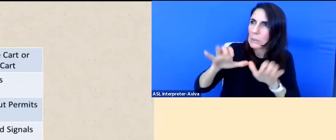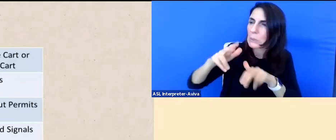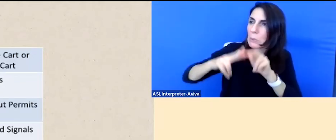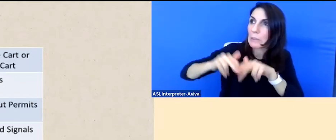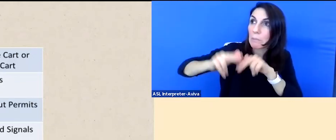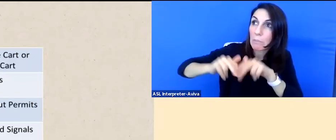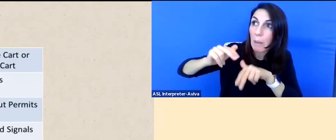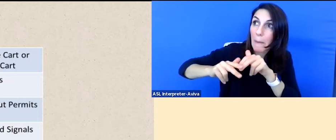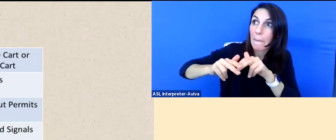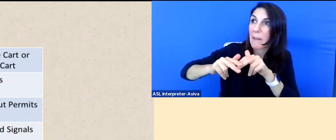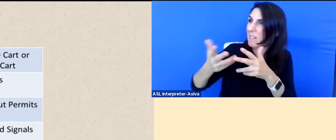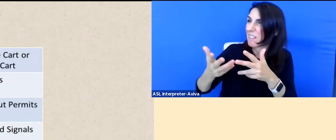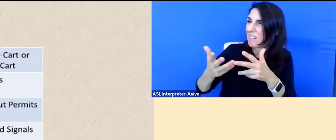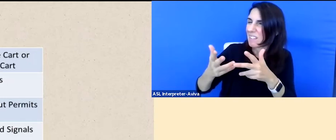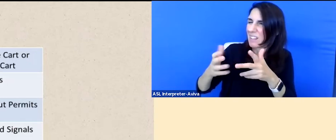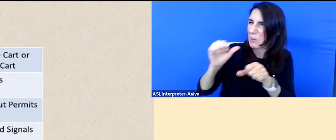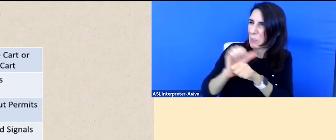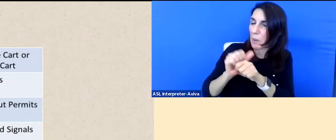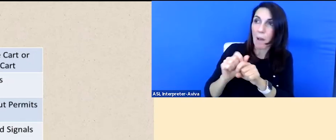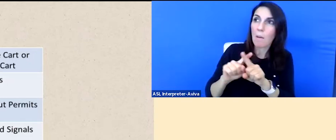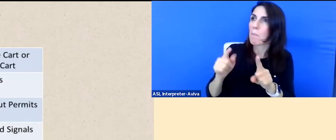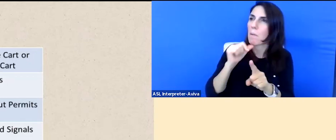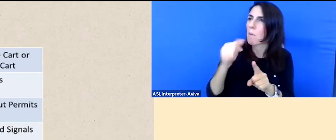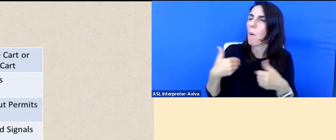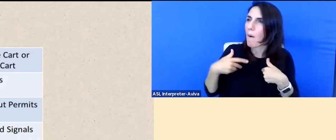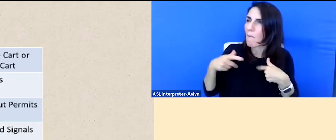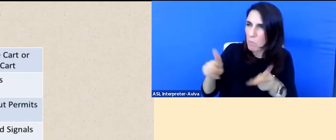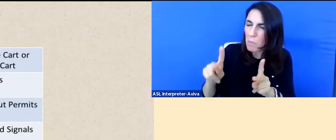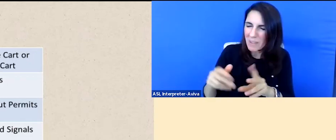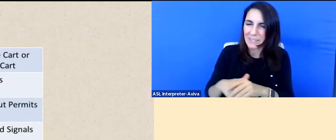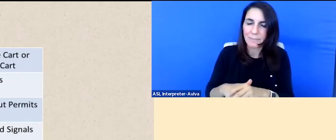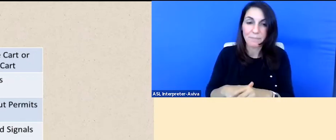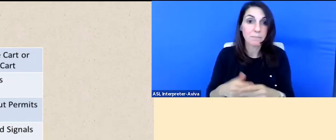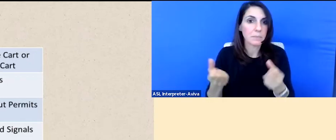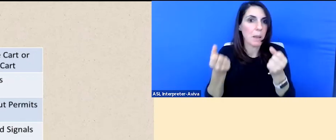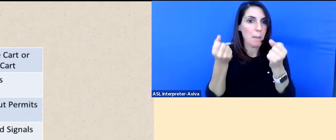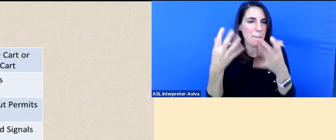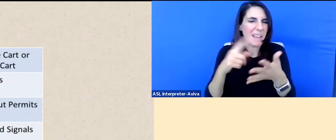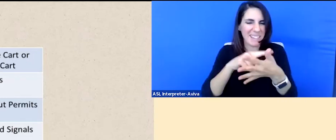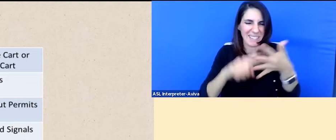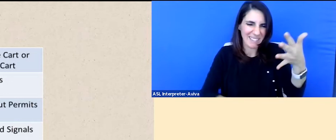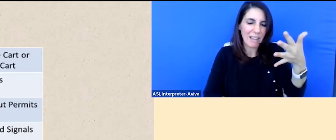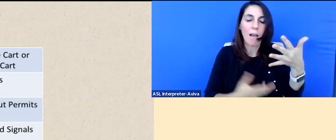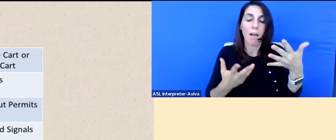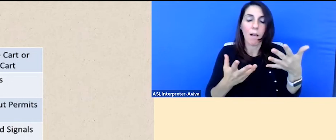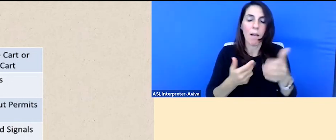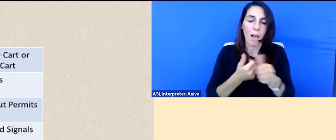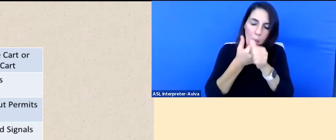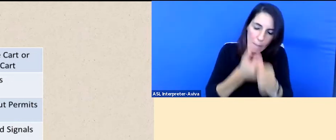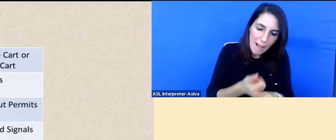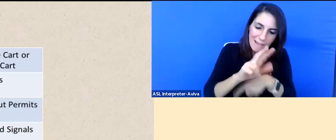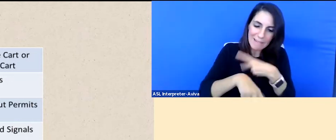the proper permits. Those are all the different and many more code compliance type matters that you can reach